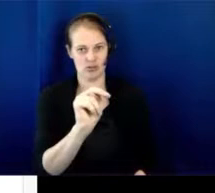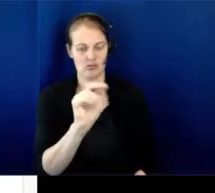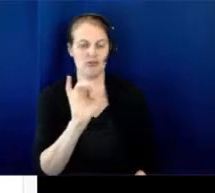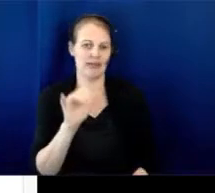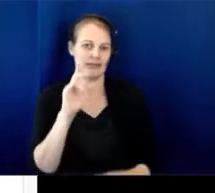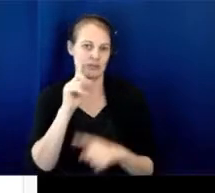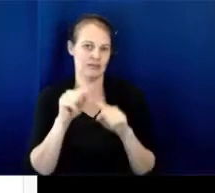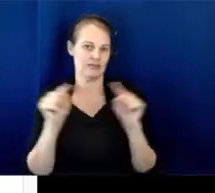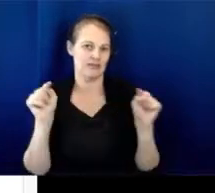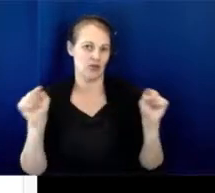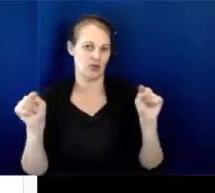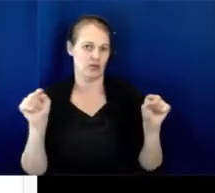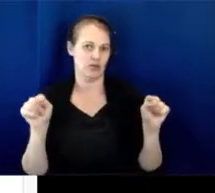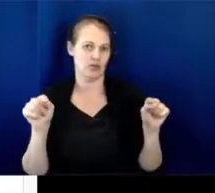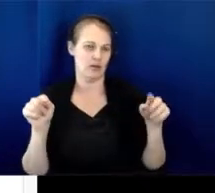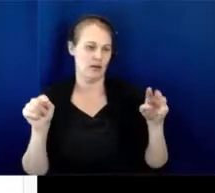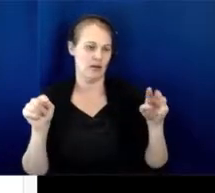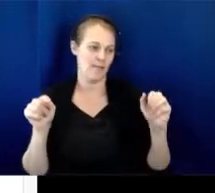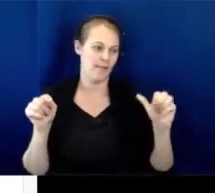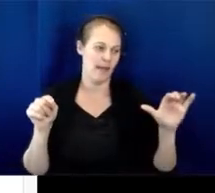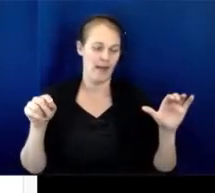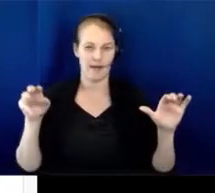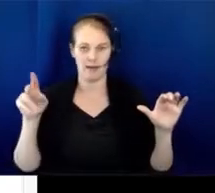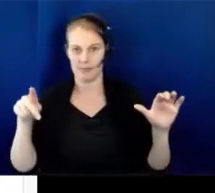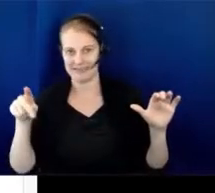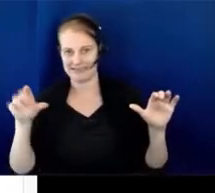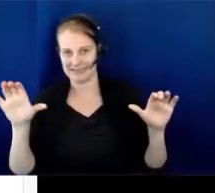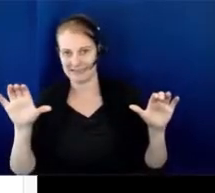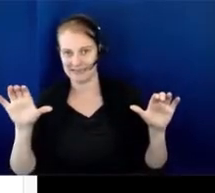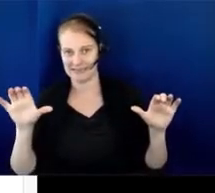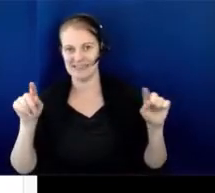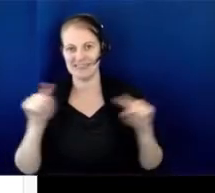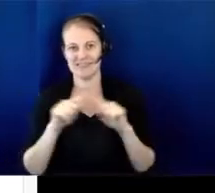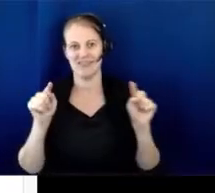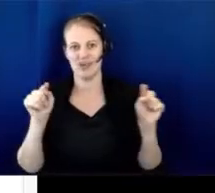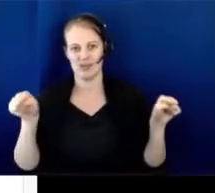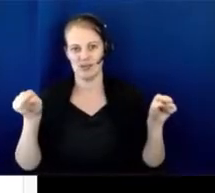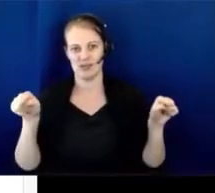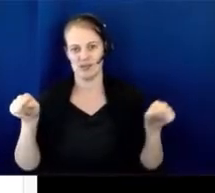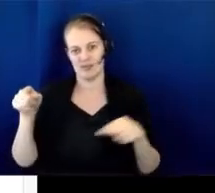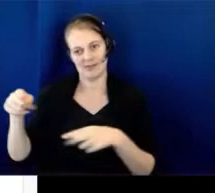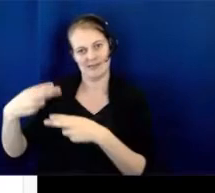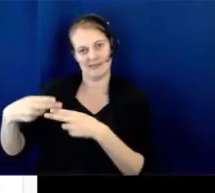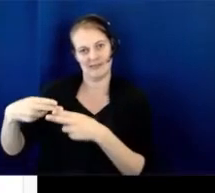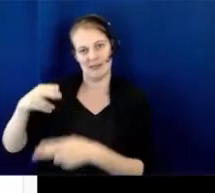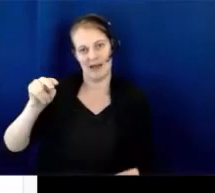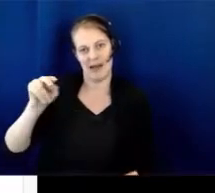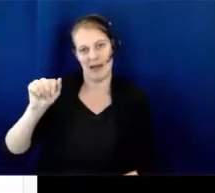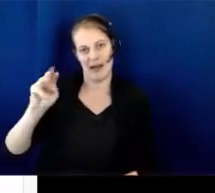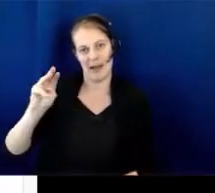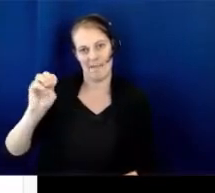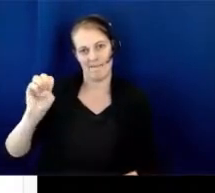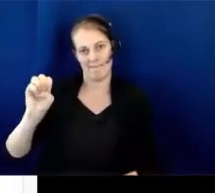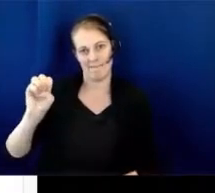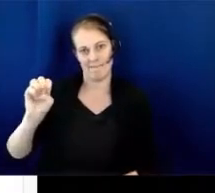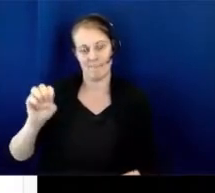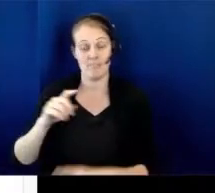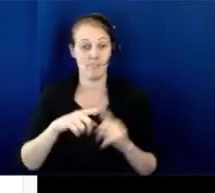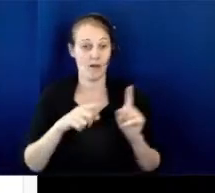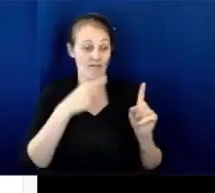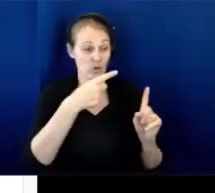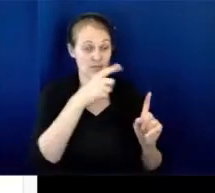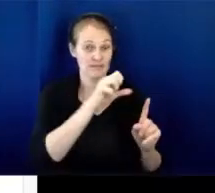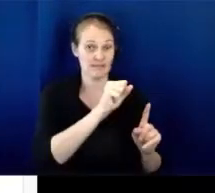because they actually call it name in the PC version. But for session, this is actually the name of